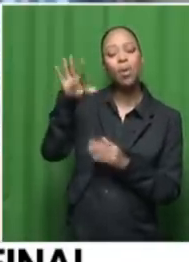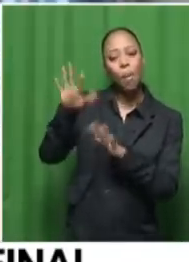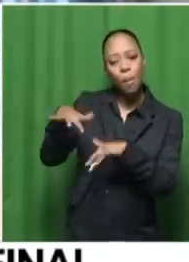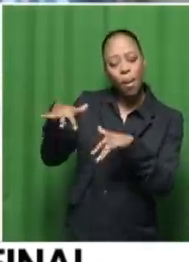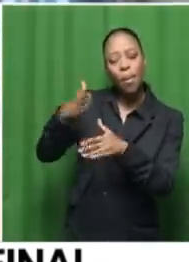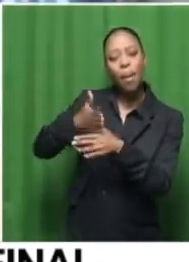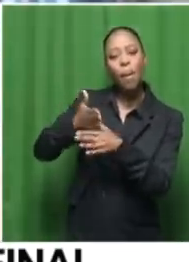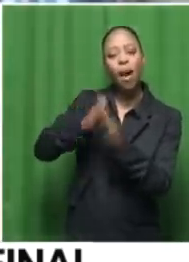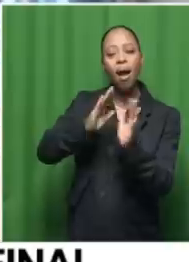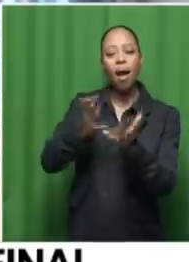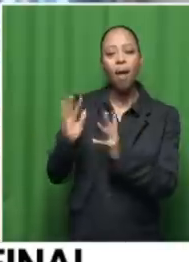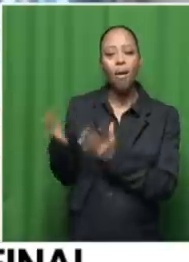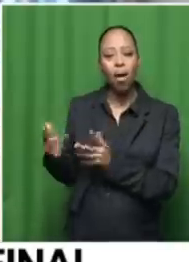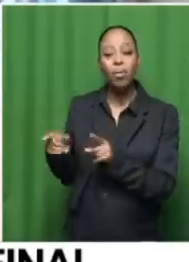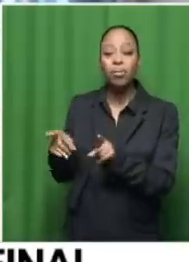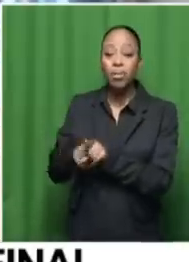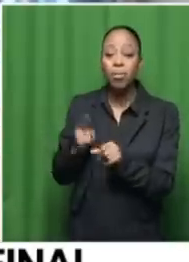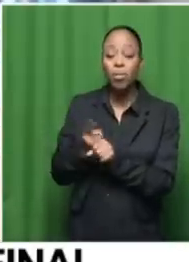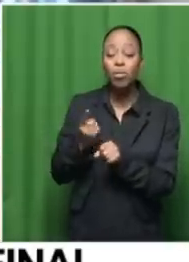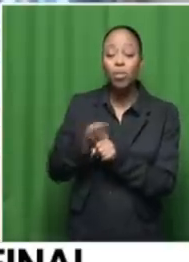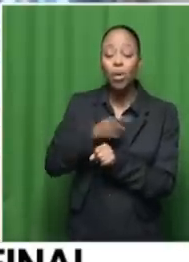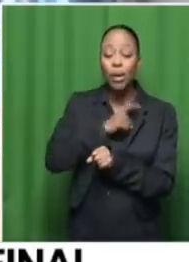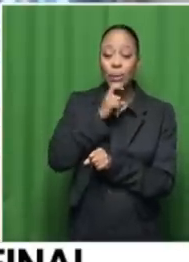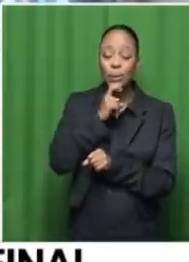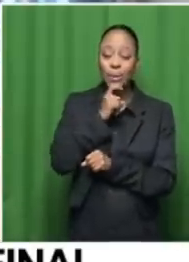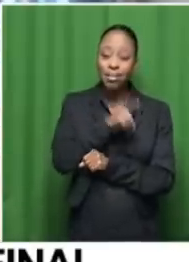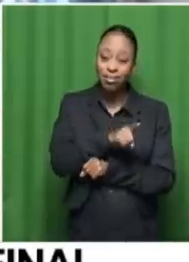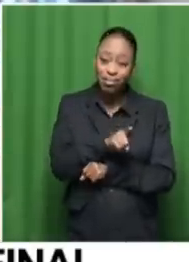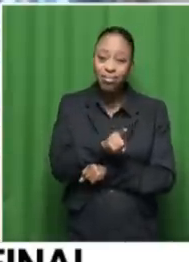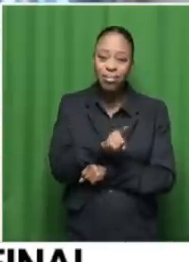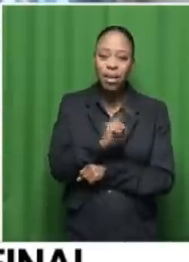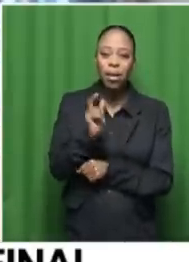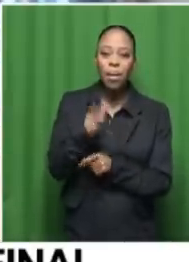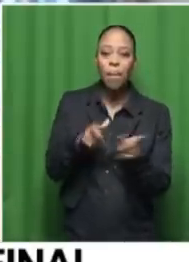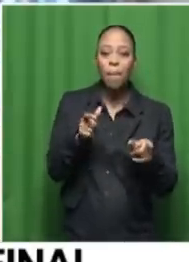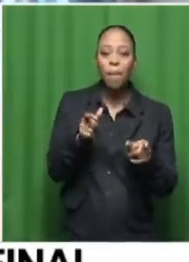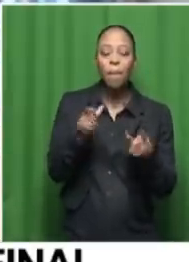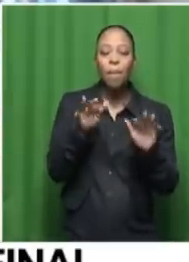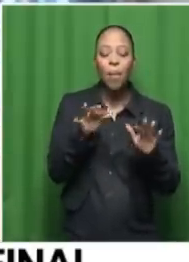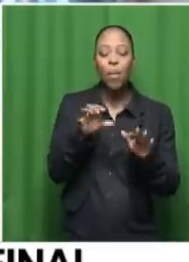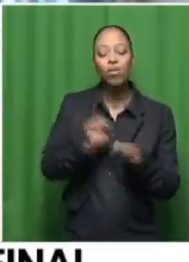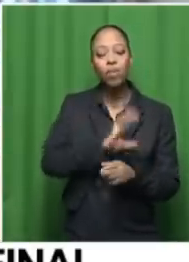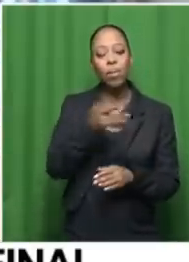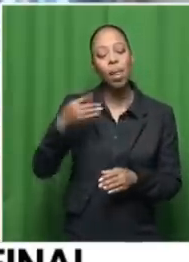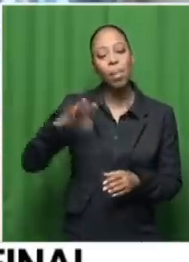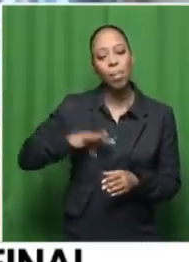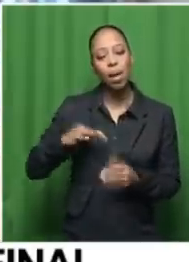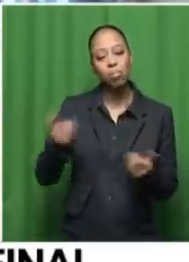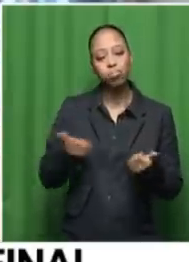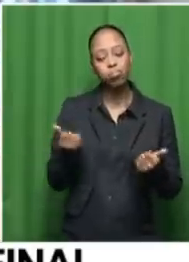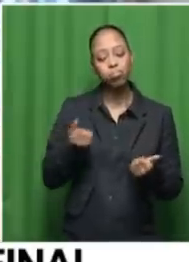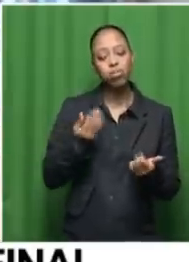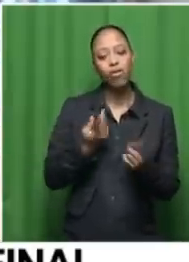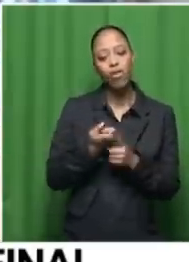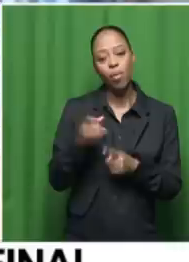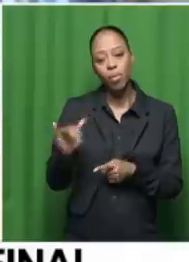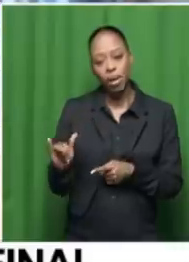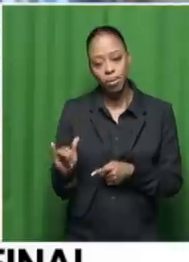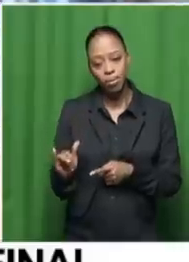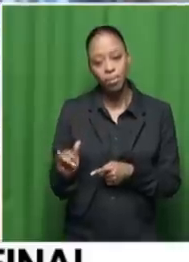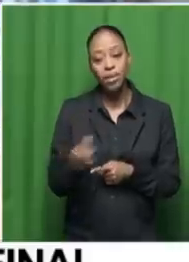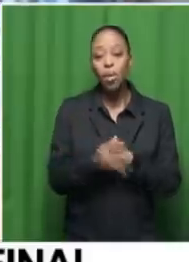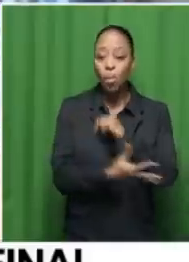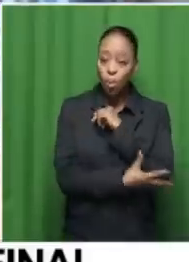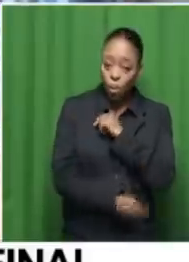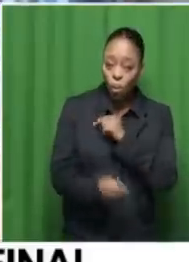put in place to the advantage of all of the people of South Africa, to the benefit of the poor,